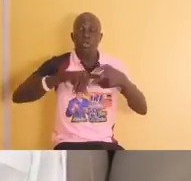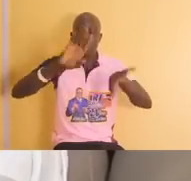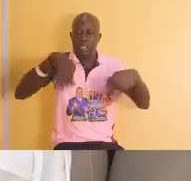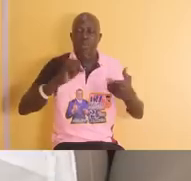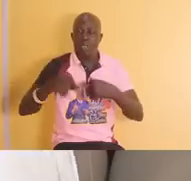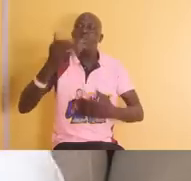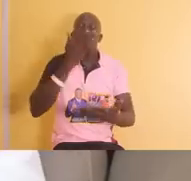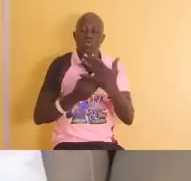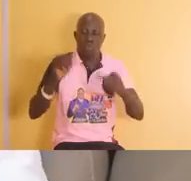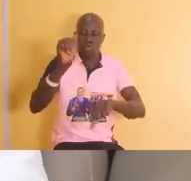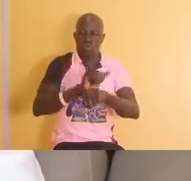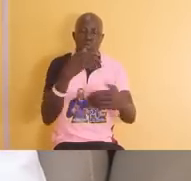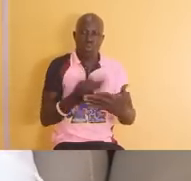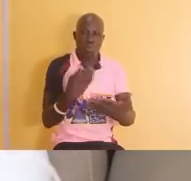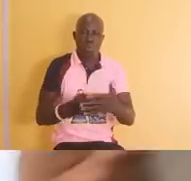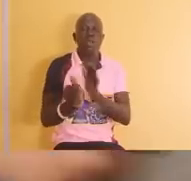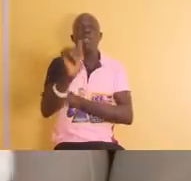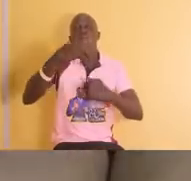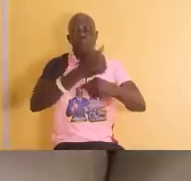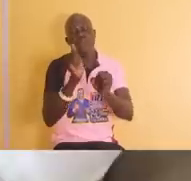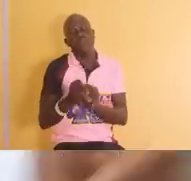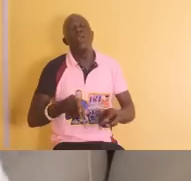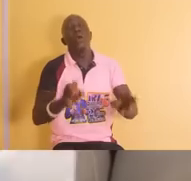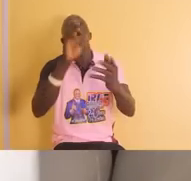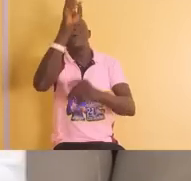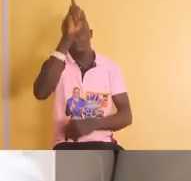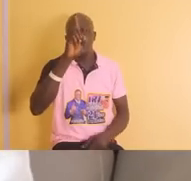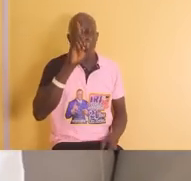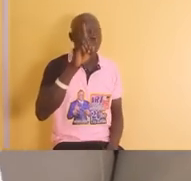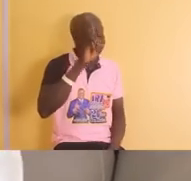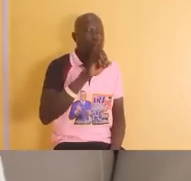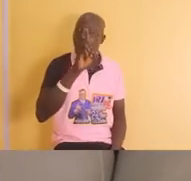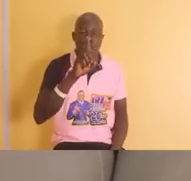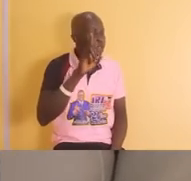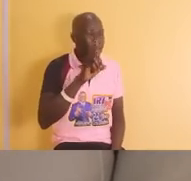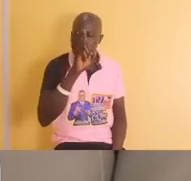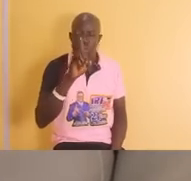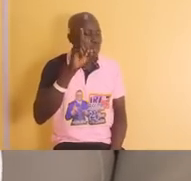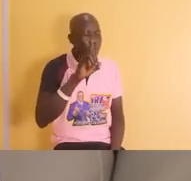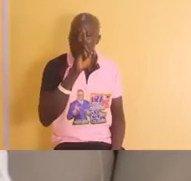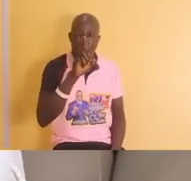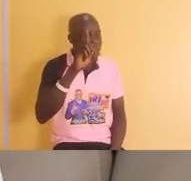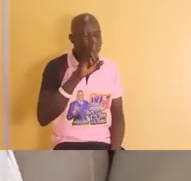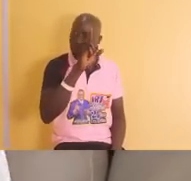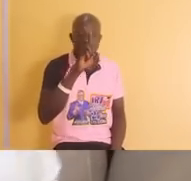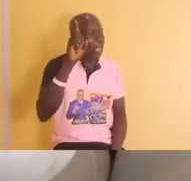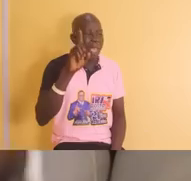gidi en la me se gidi fun mi o ya dua o go jesu o go jesu